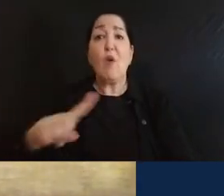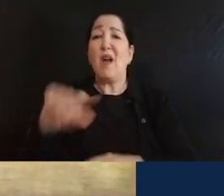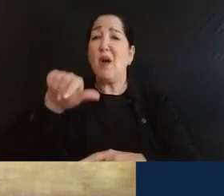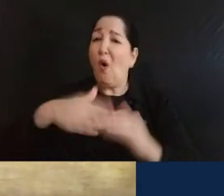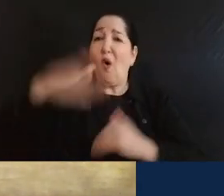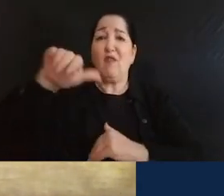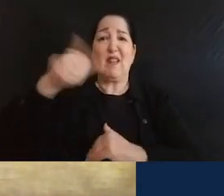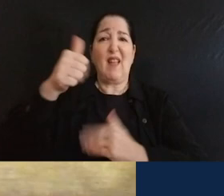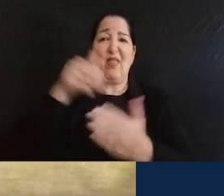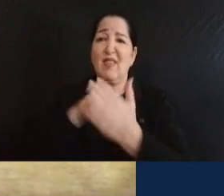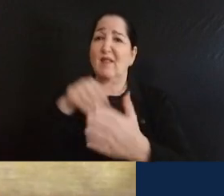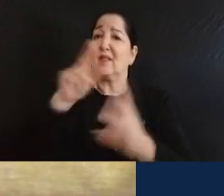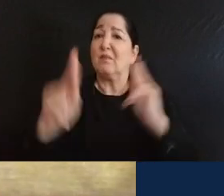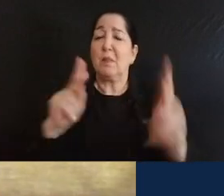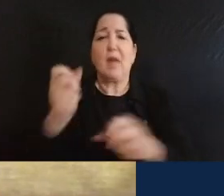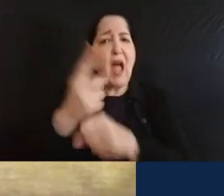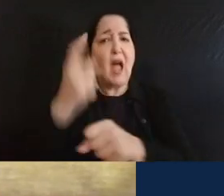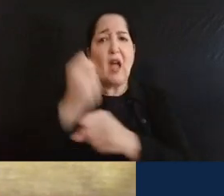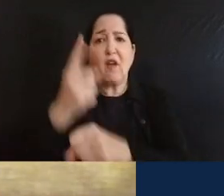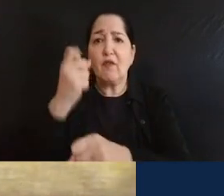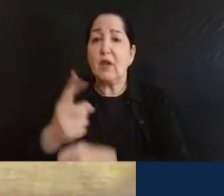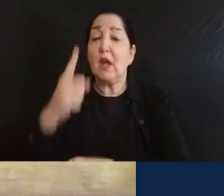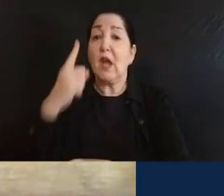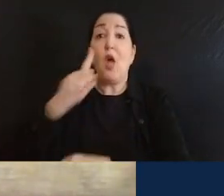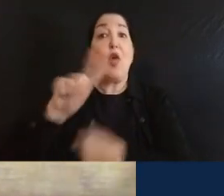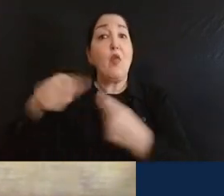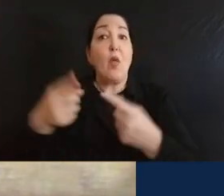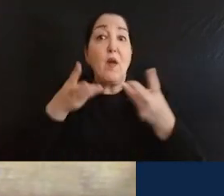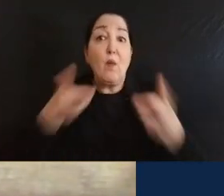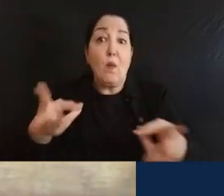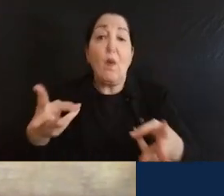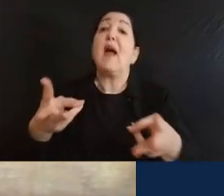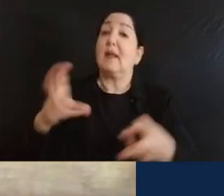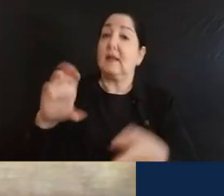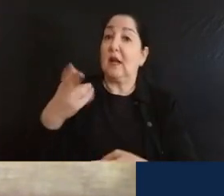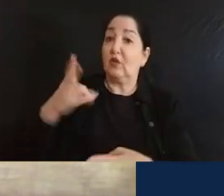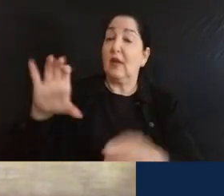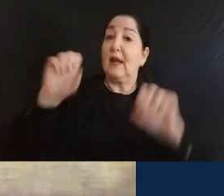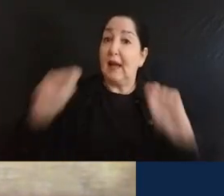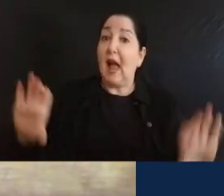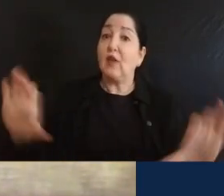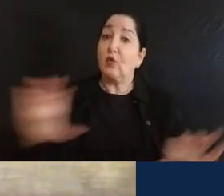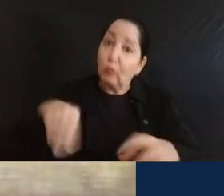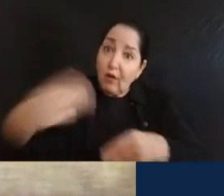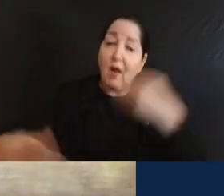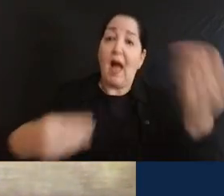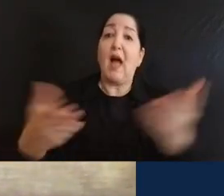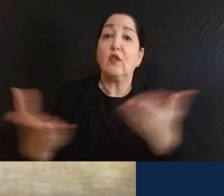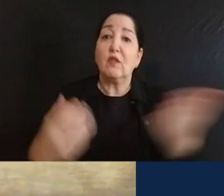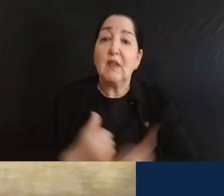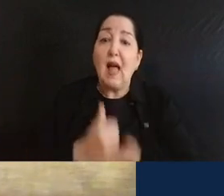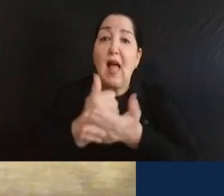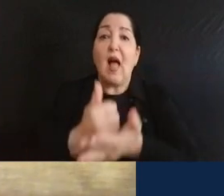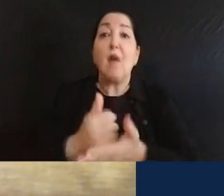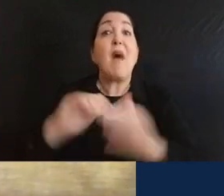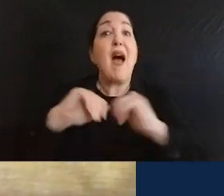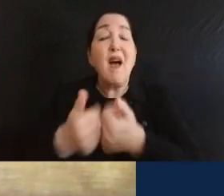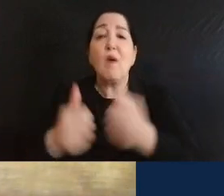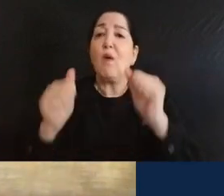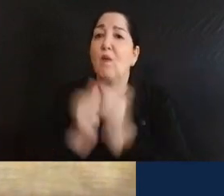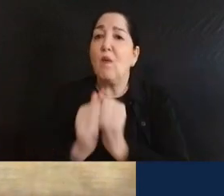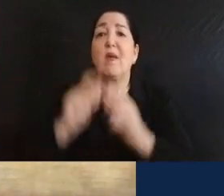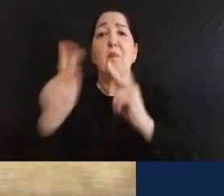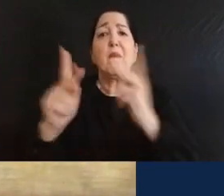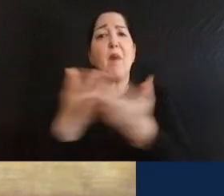of people every year. The only way that CHC can do what it does best is with support from people like